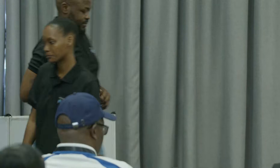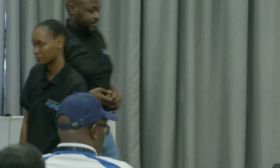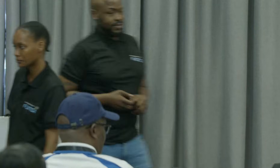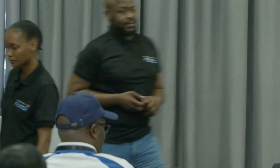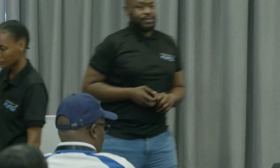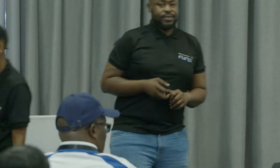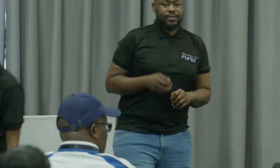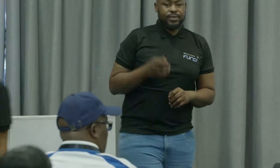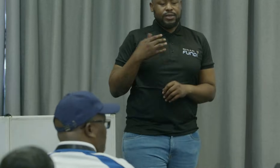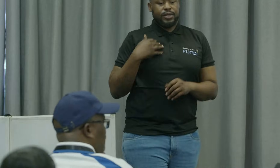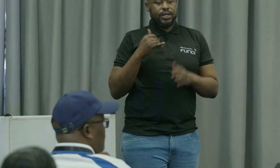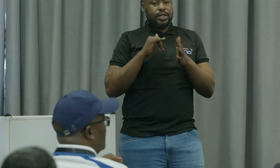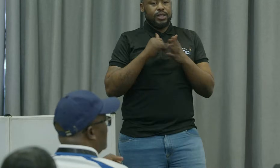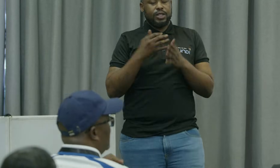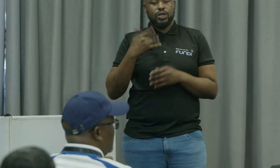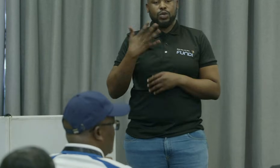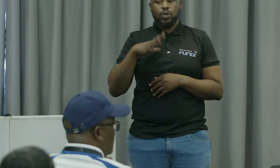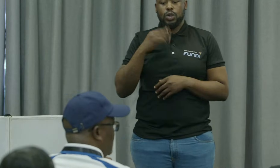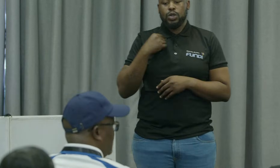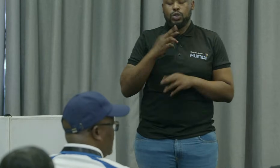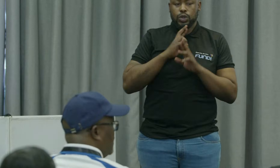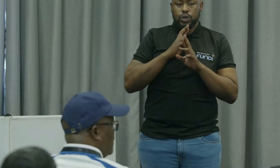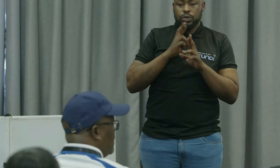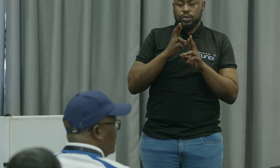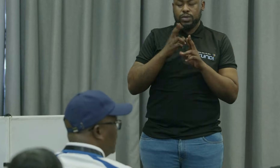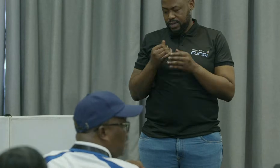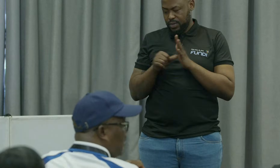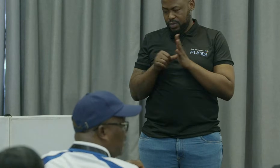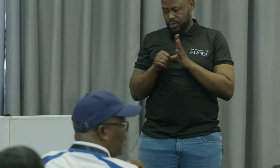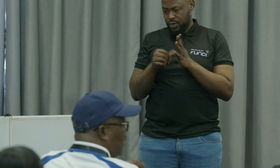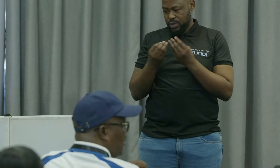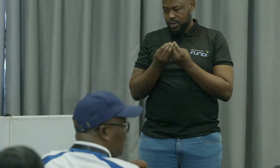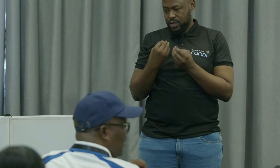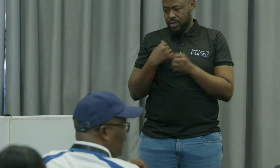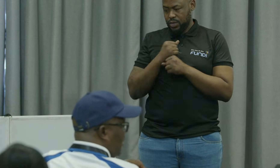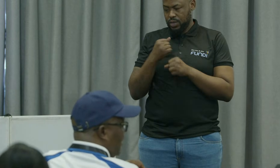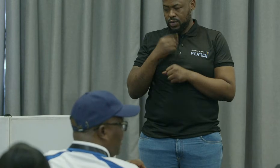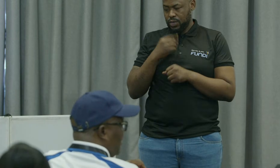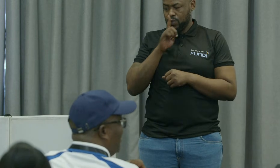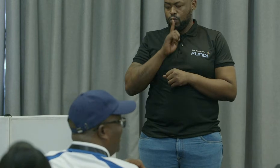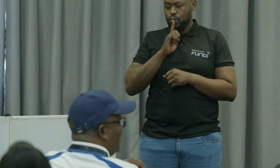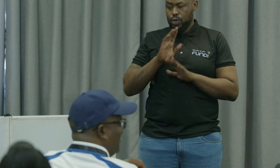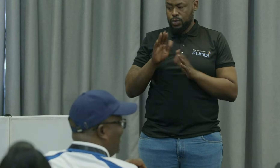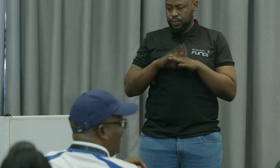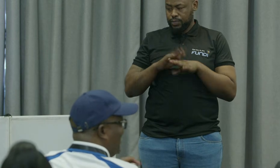I just want to react first before I forget to one cannot keep quiet on.